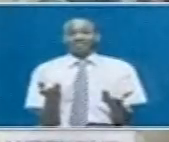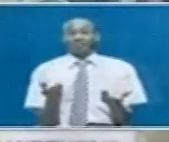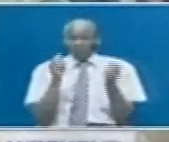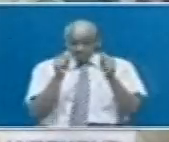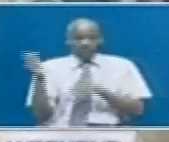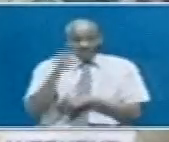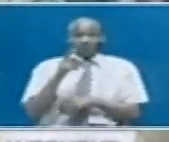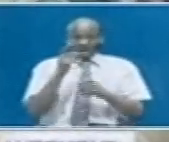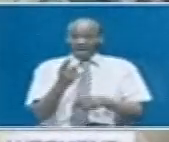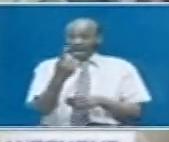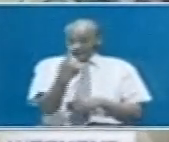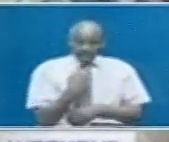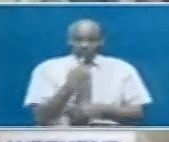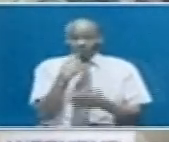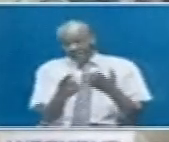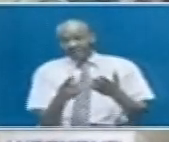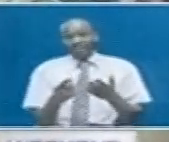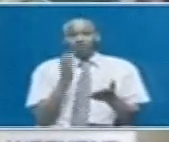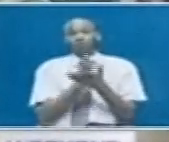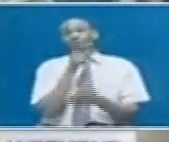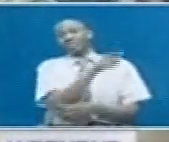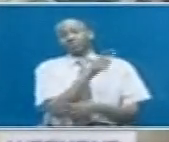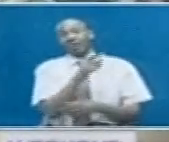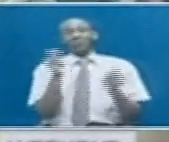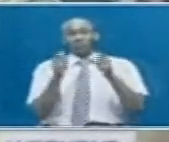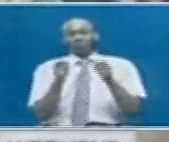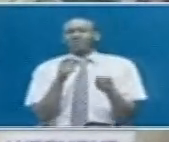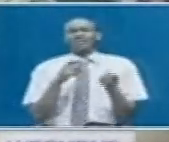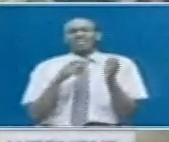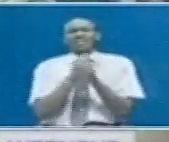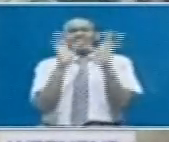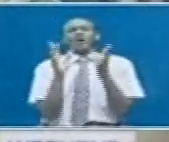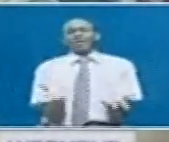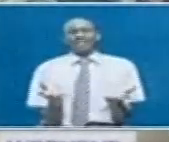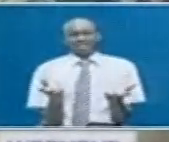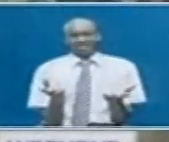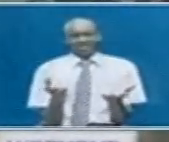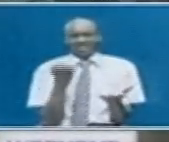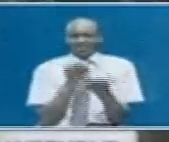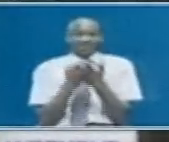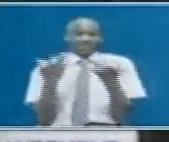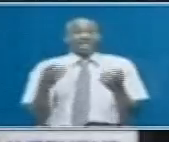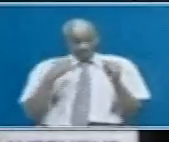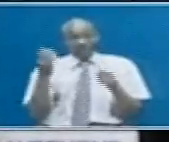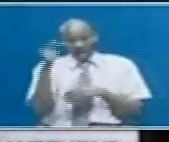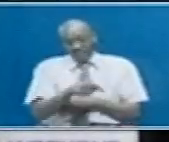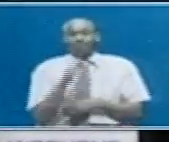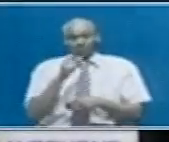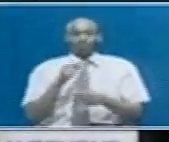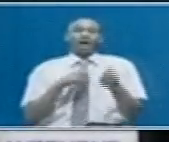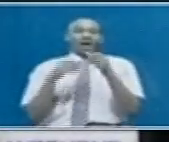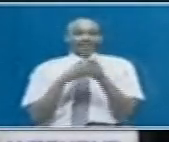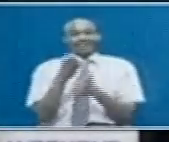come to police and attest that this person is practicing this. We could have taken an action against such a person.